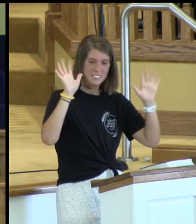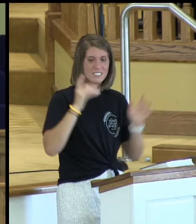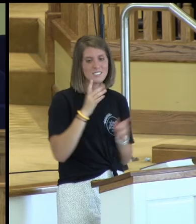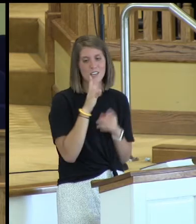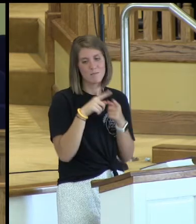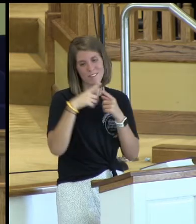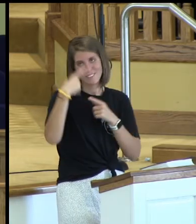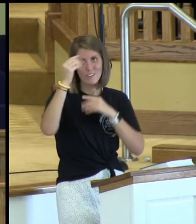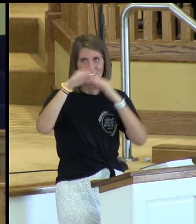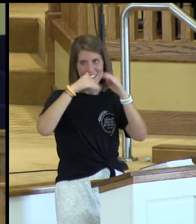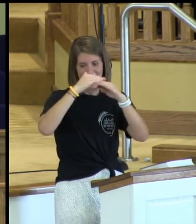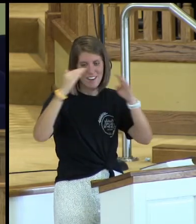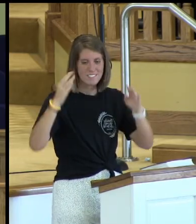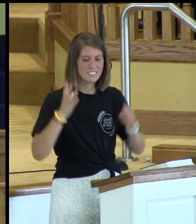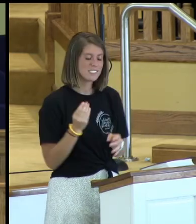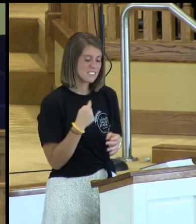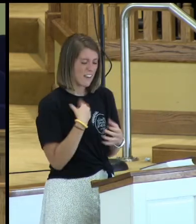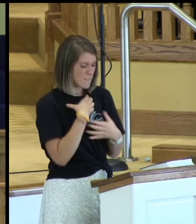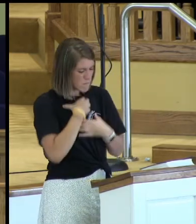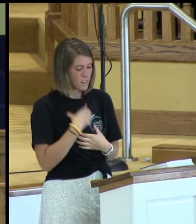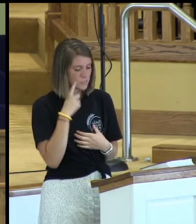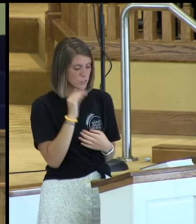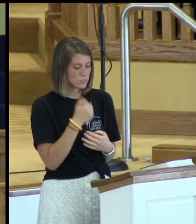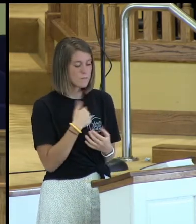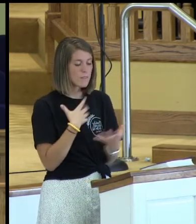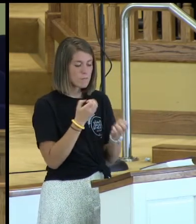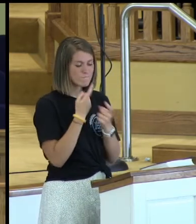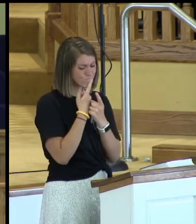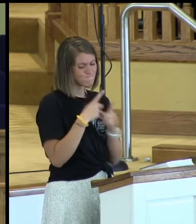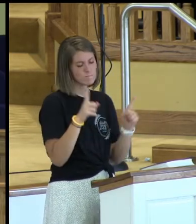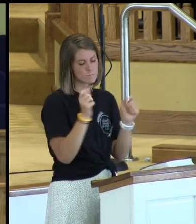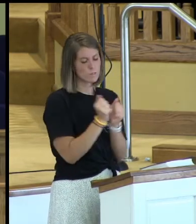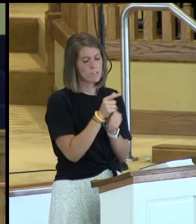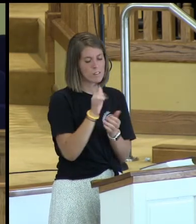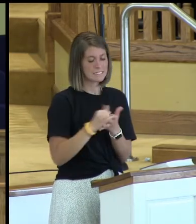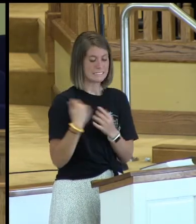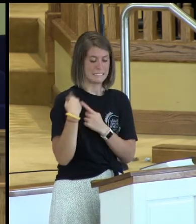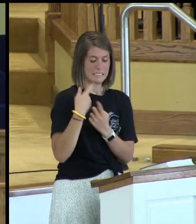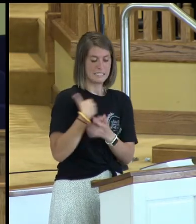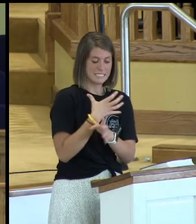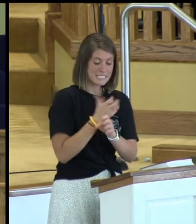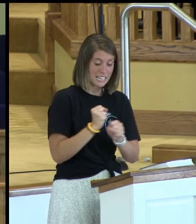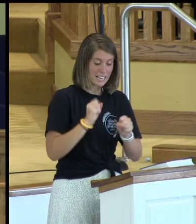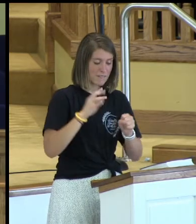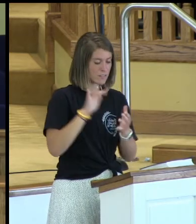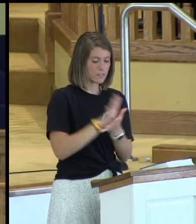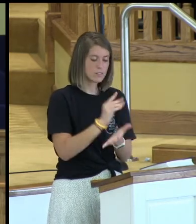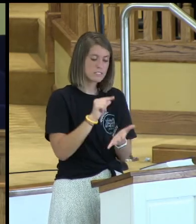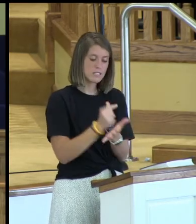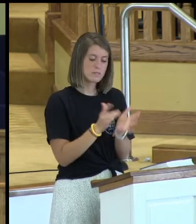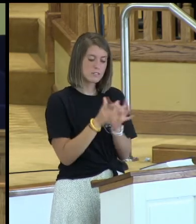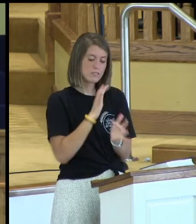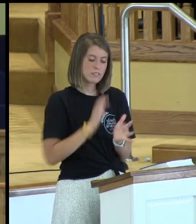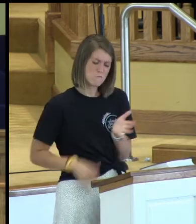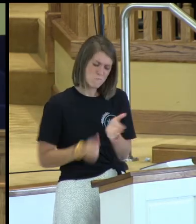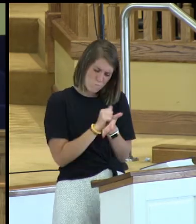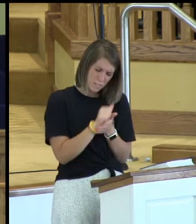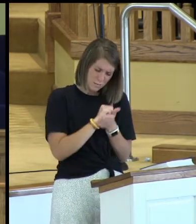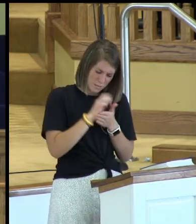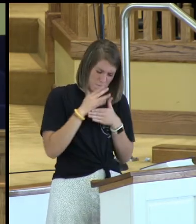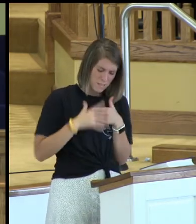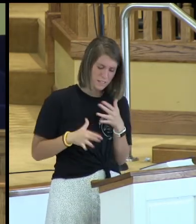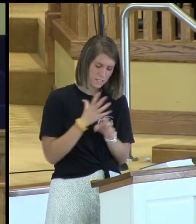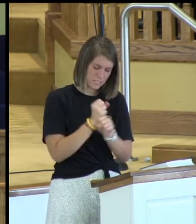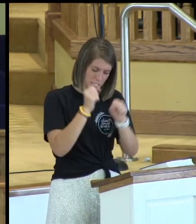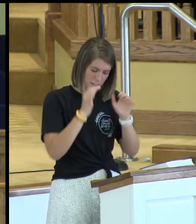about going to heaven. And he says, I have a passion for souls. I would like to share with you that since I was saved by the glorious gospel of Jesus Christ and washed by the blood of our